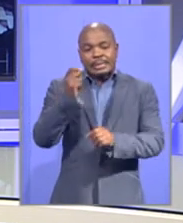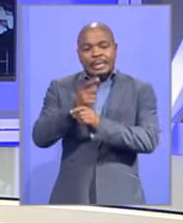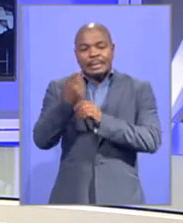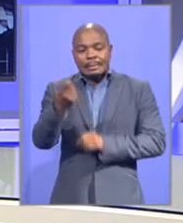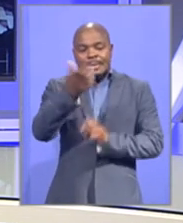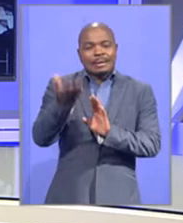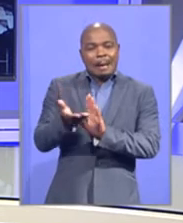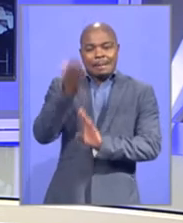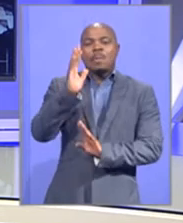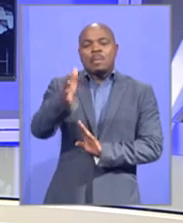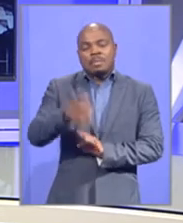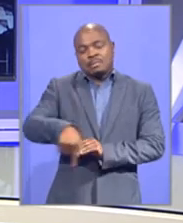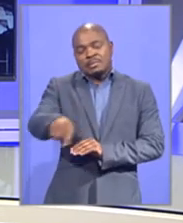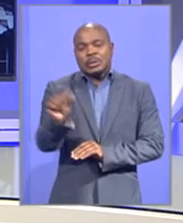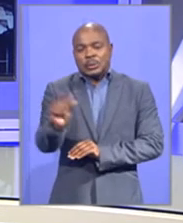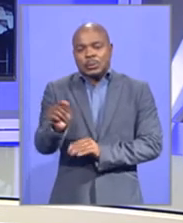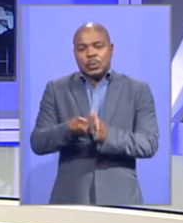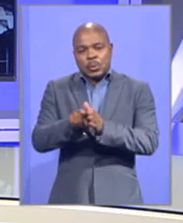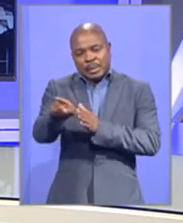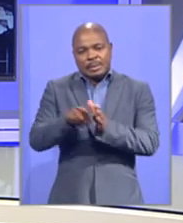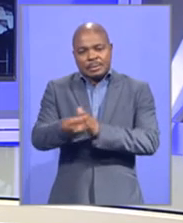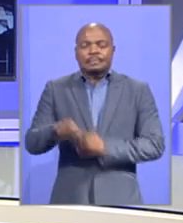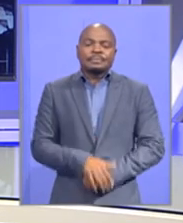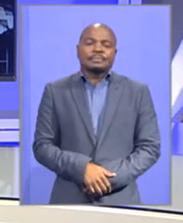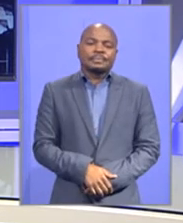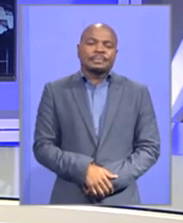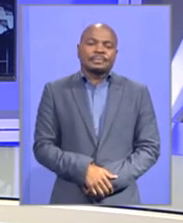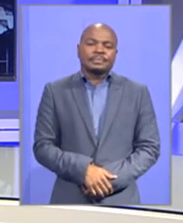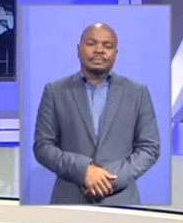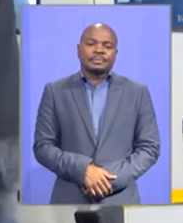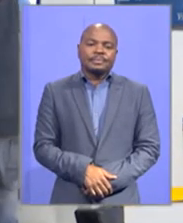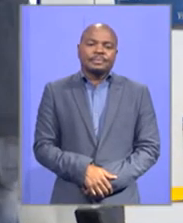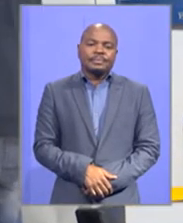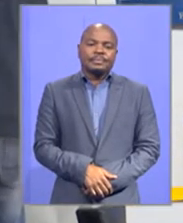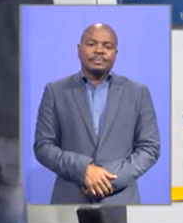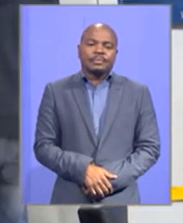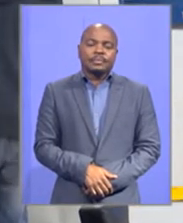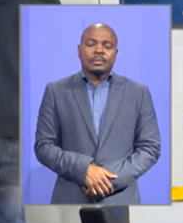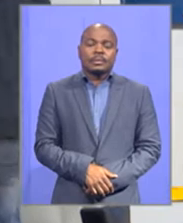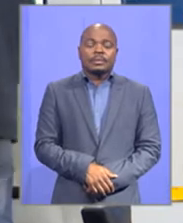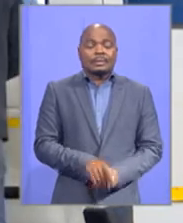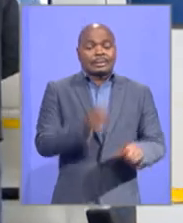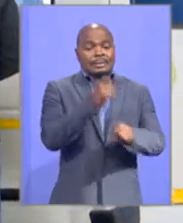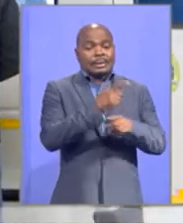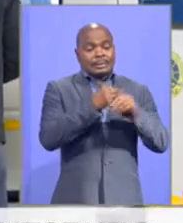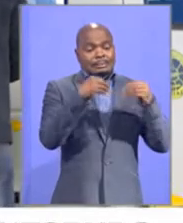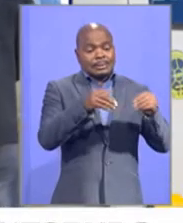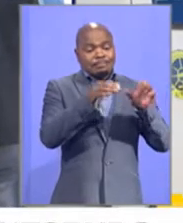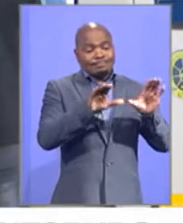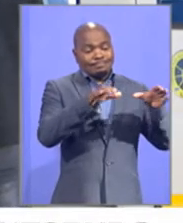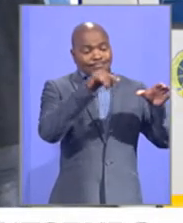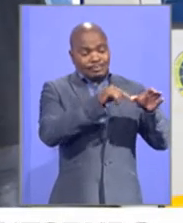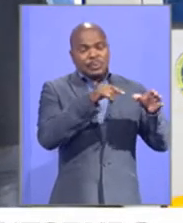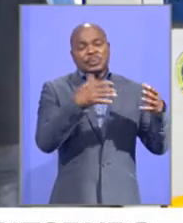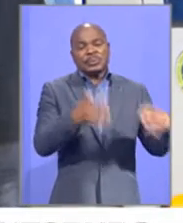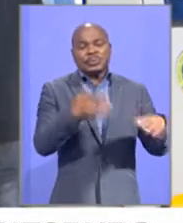tuelo ya di-taxi mo dibekeng di le mmalwa tse di tlang. Industry ya ditekisi ke nngwe